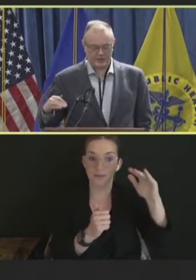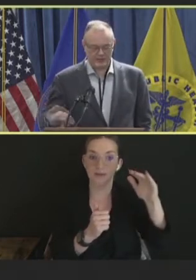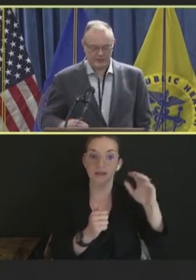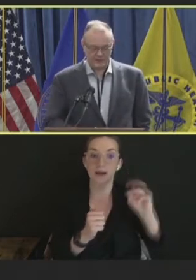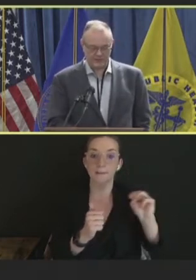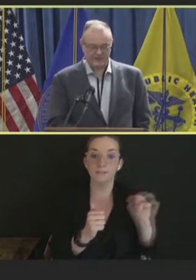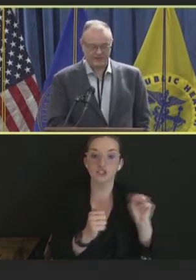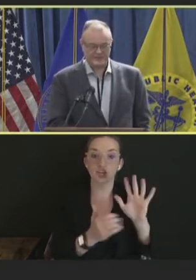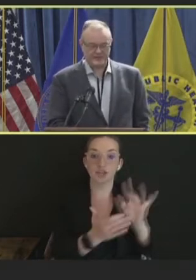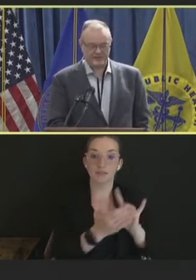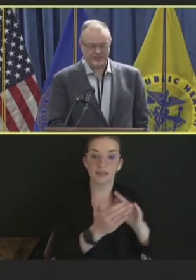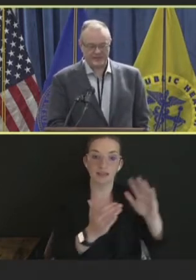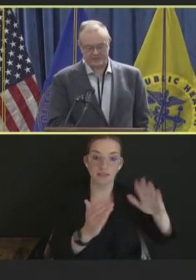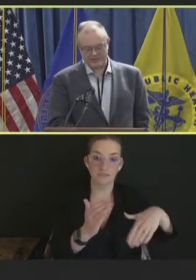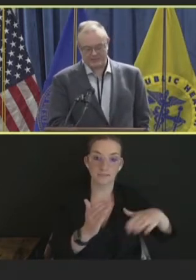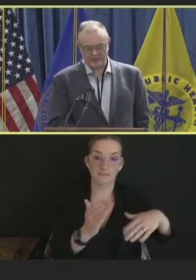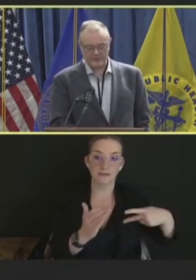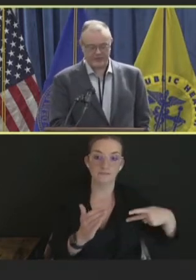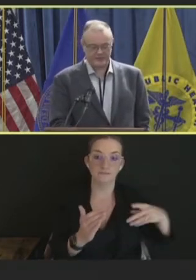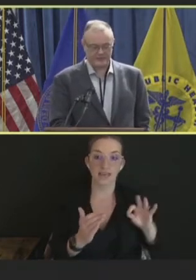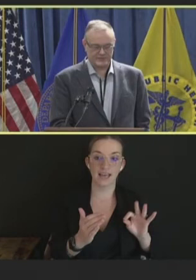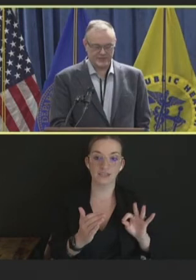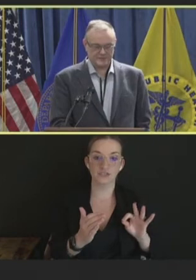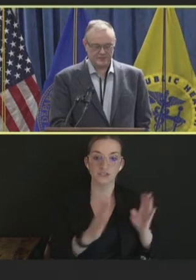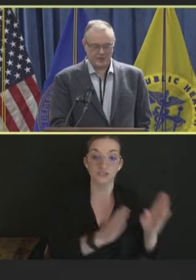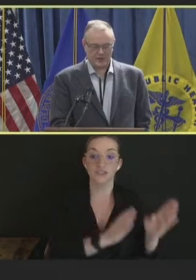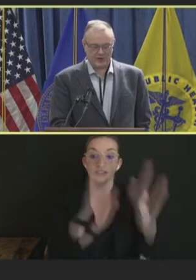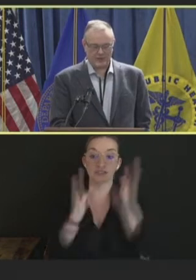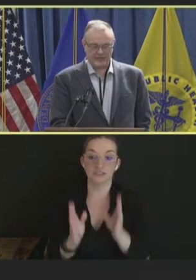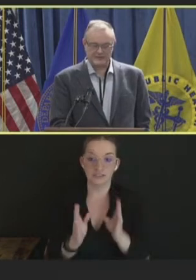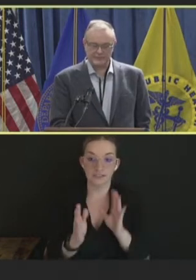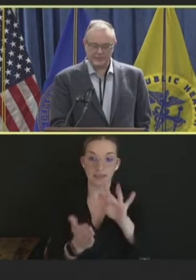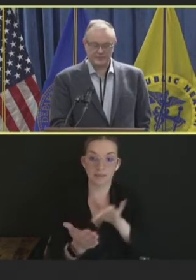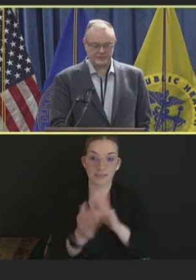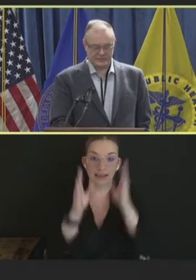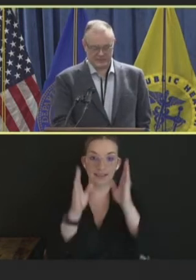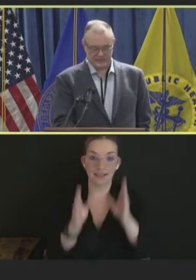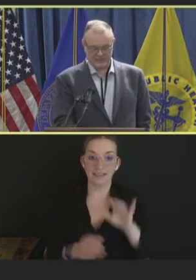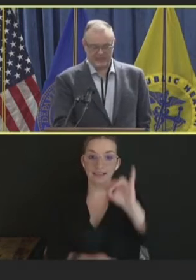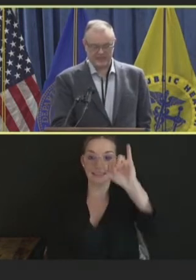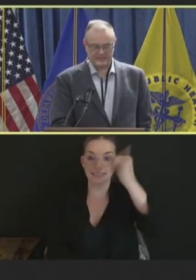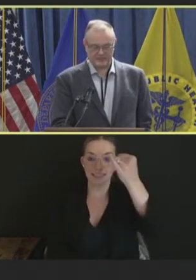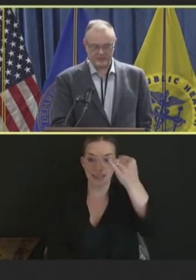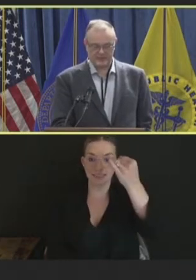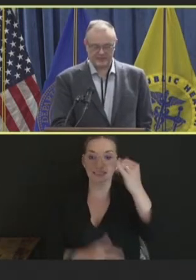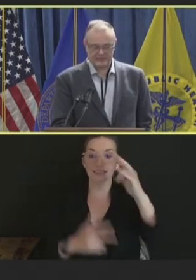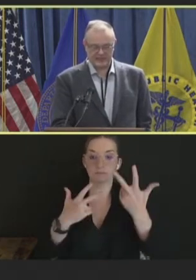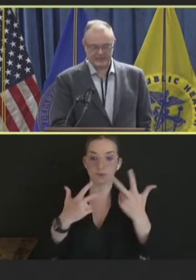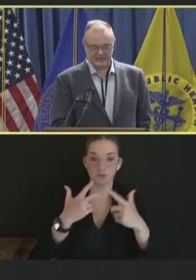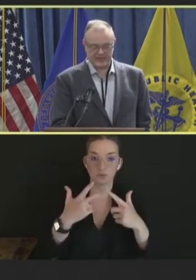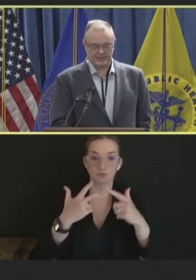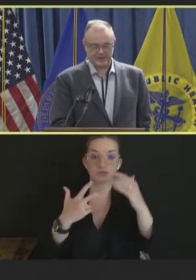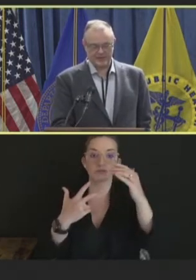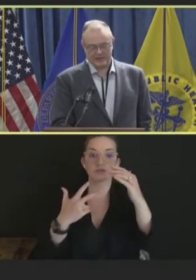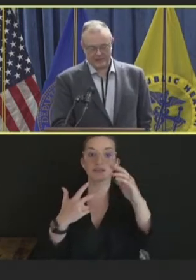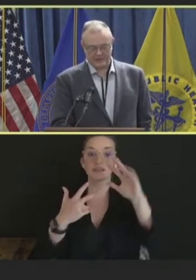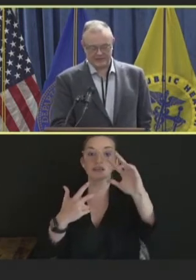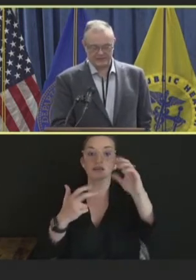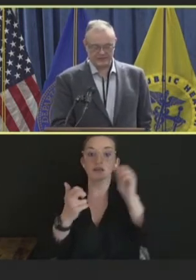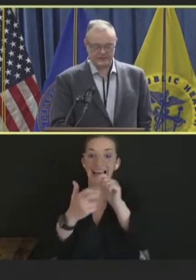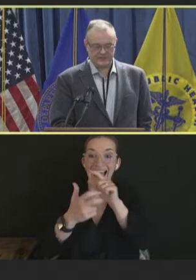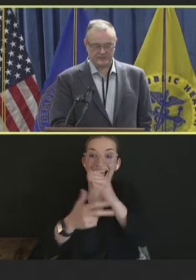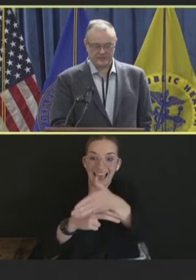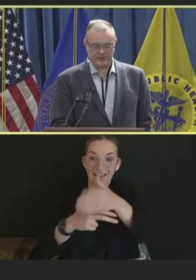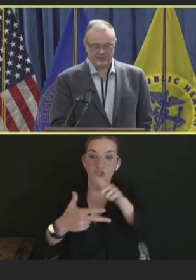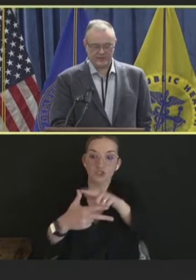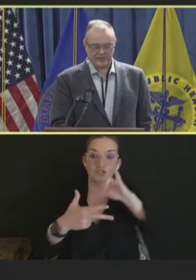Moderna in the middle, and Pfizer at the bottom. The middle panels are the Janssen boost. Again, Janssen boost Janssen at the top, Janssen